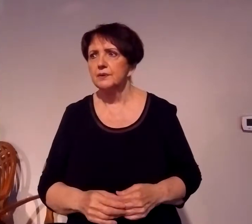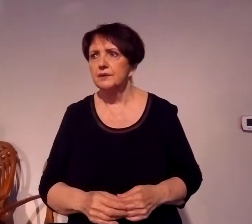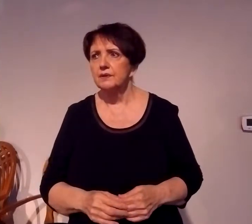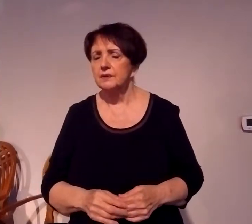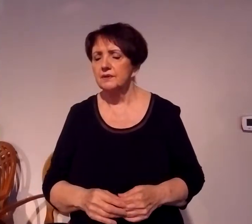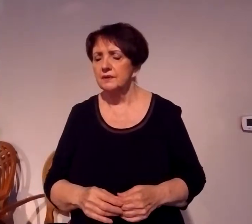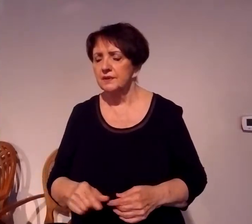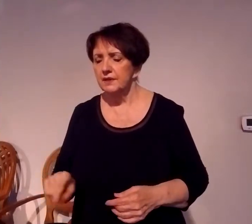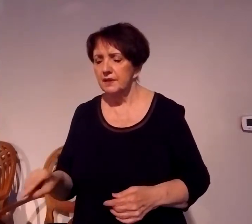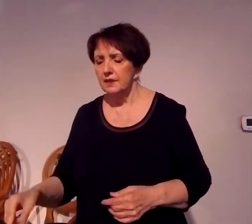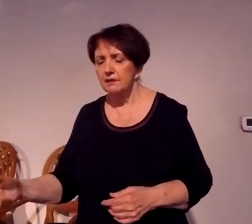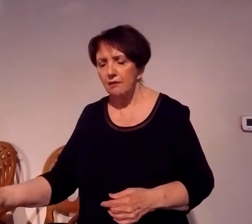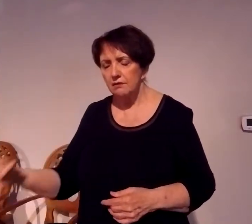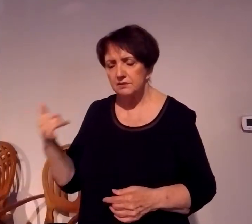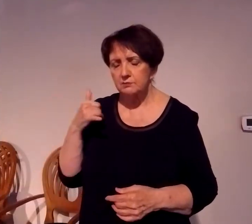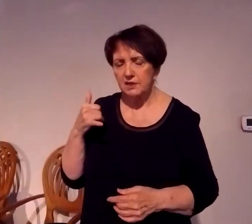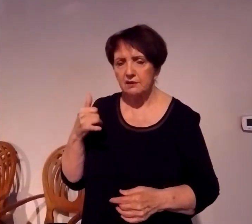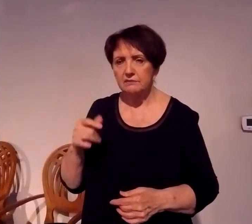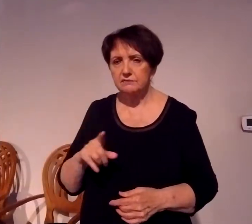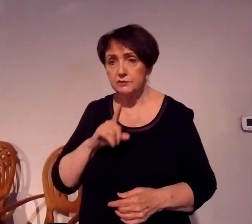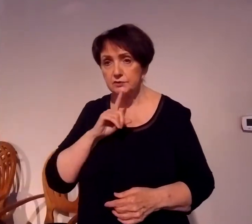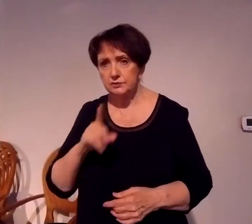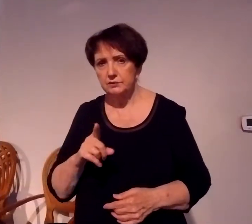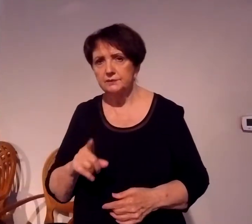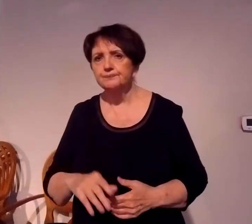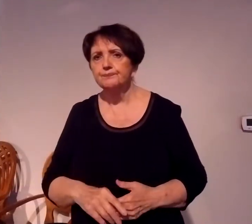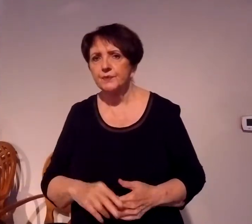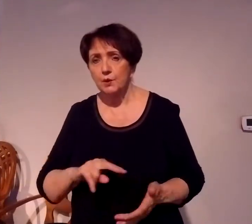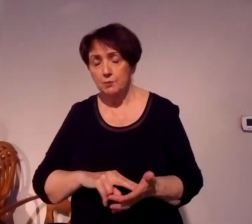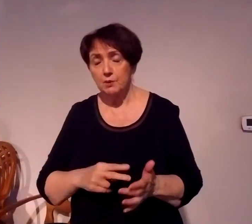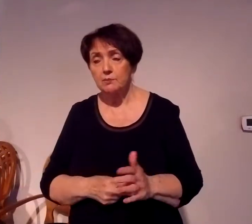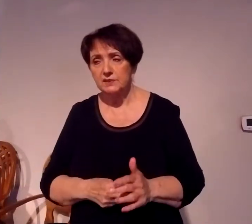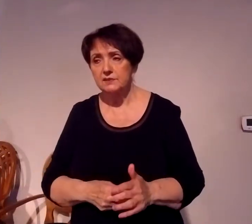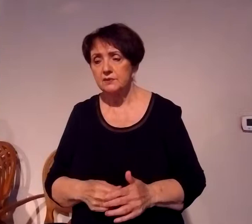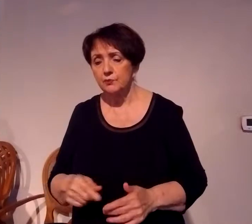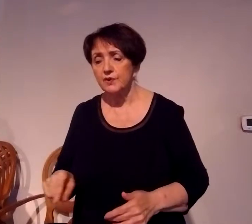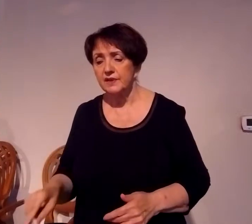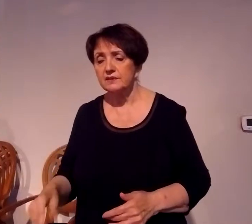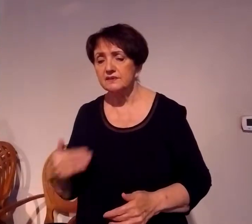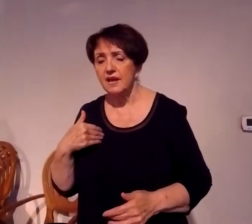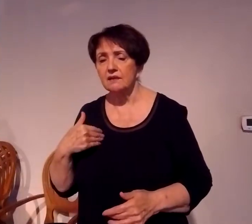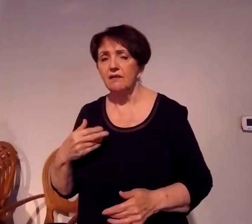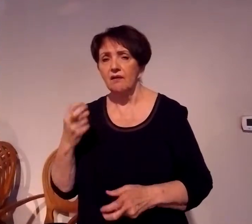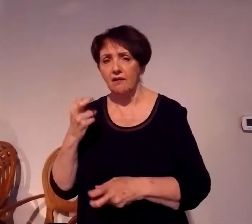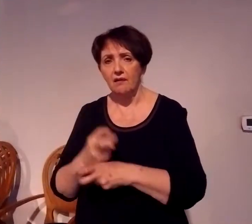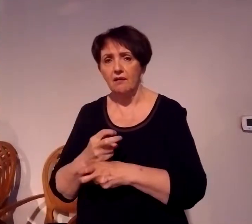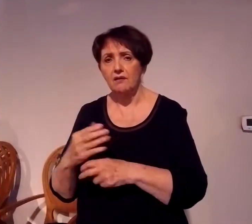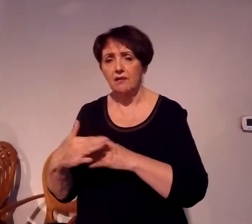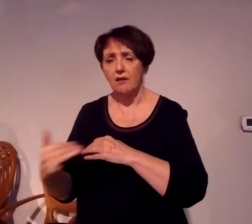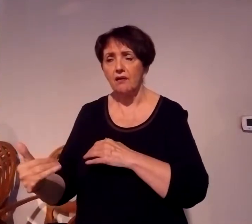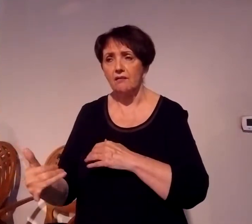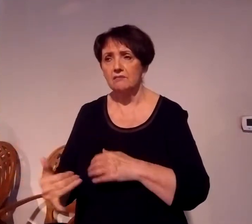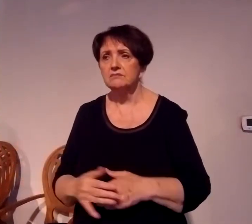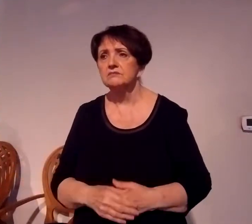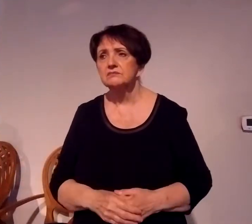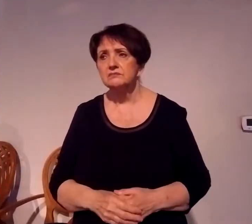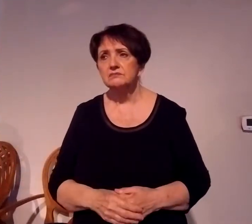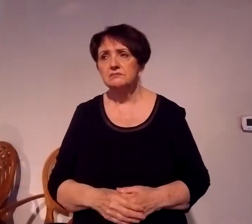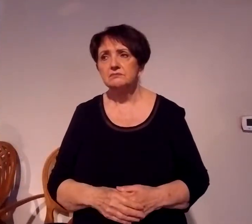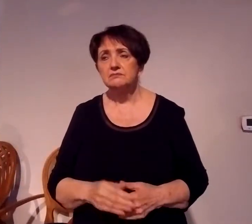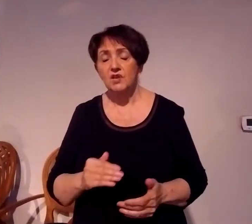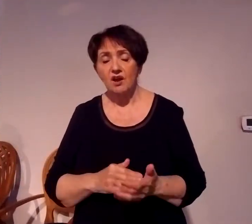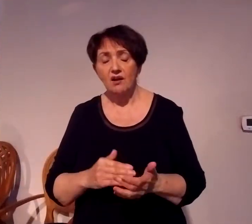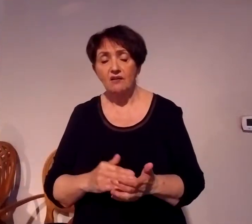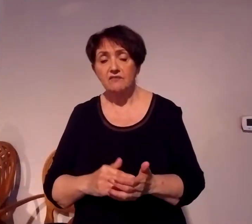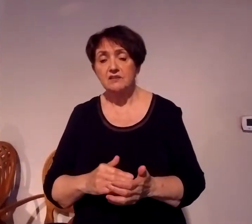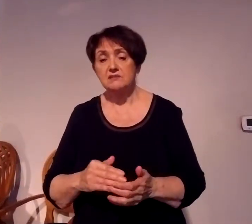Jason does call me up deliberately, usually when he's had a particularly hard call. Often that means somebody has died in